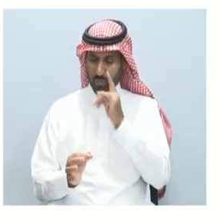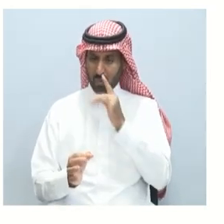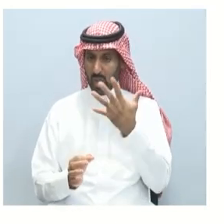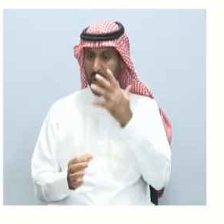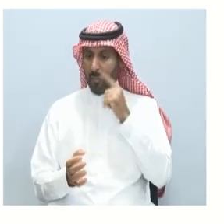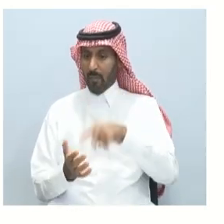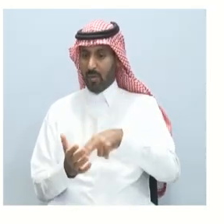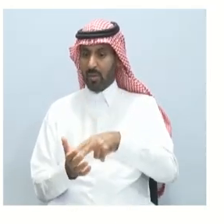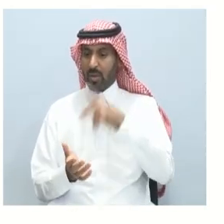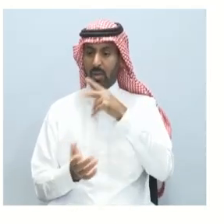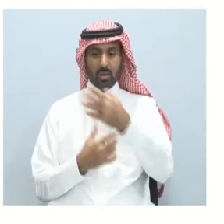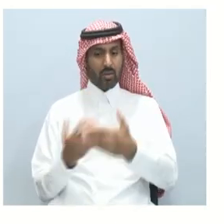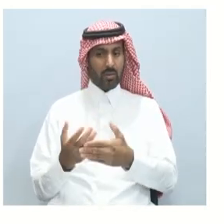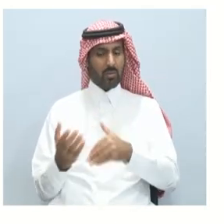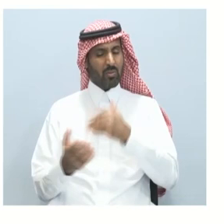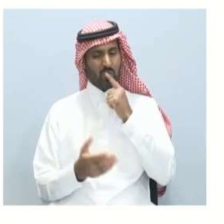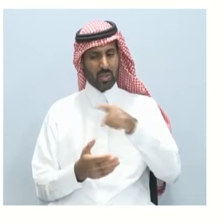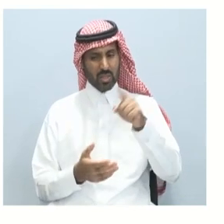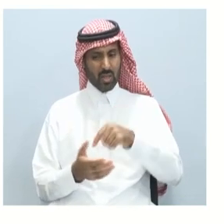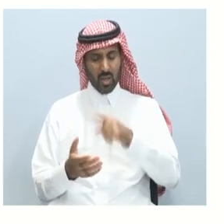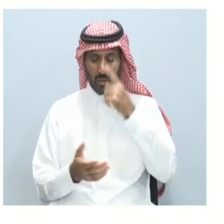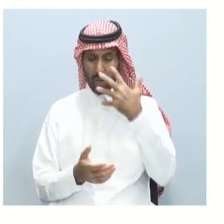worried about things that could go wrong,